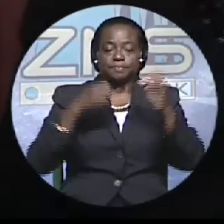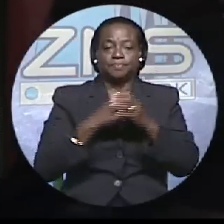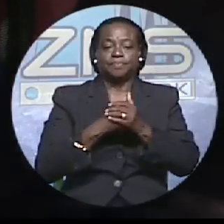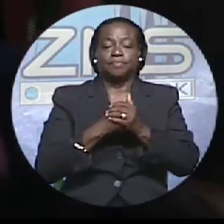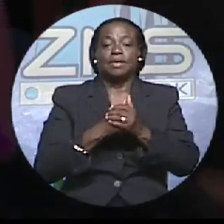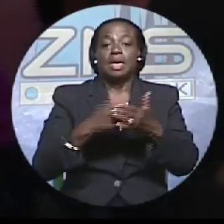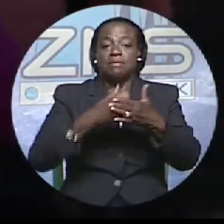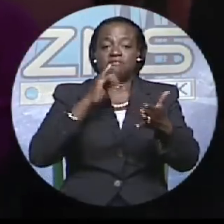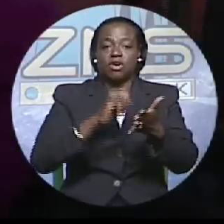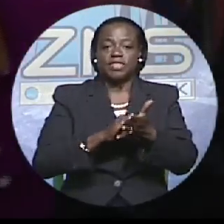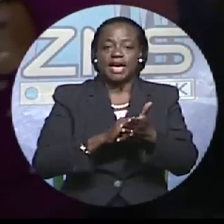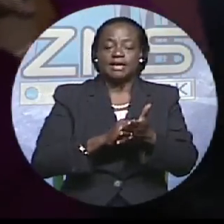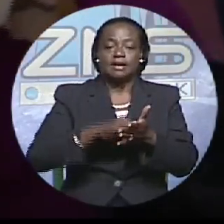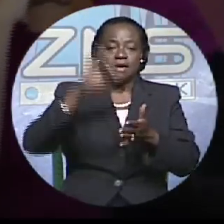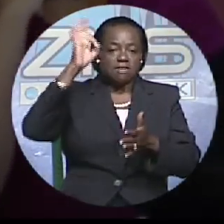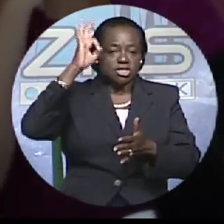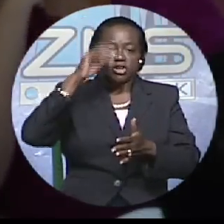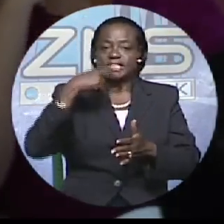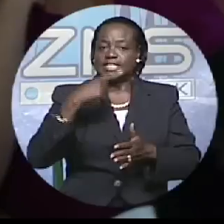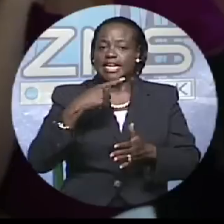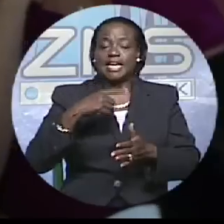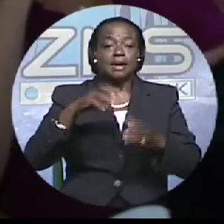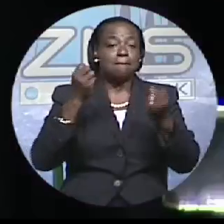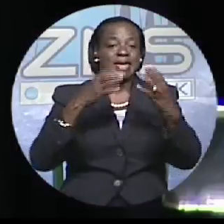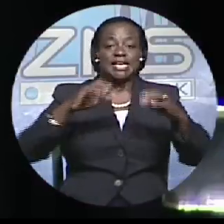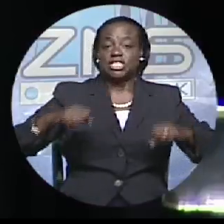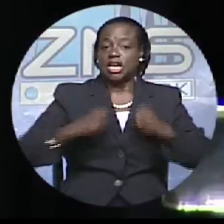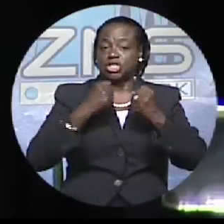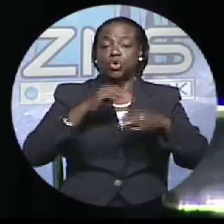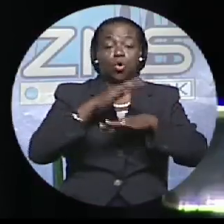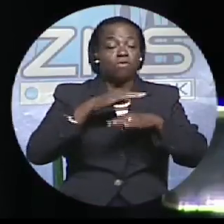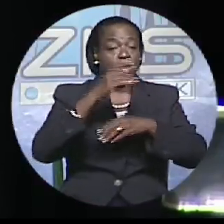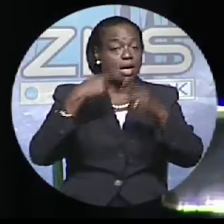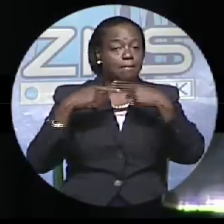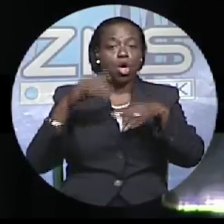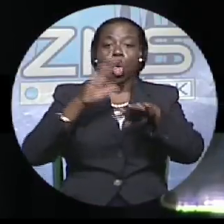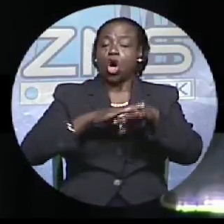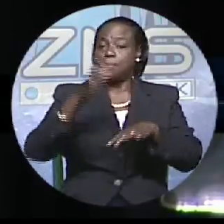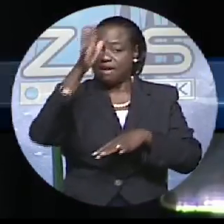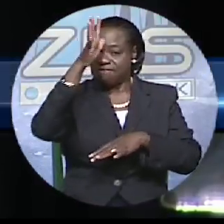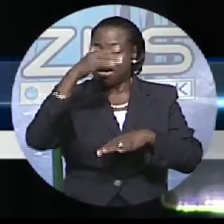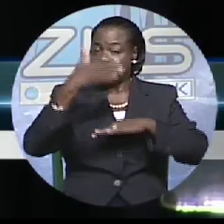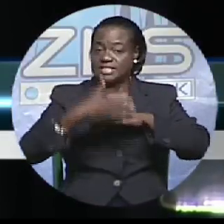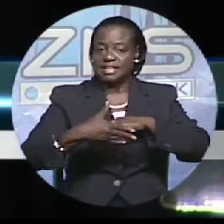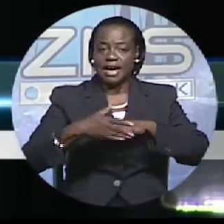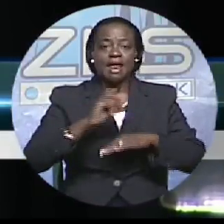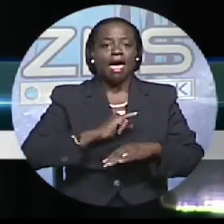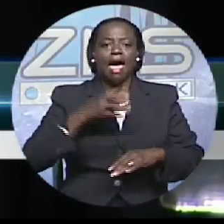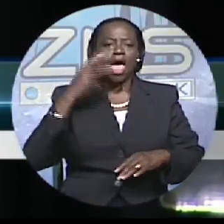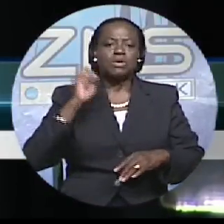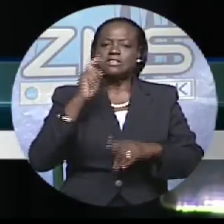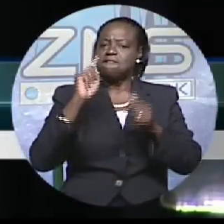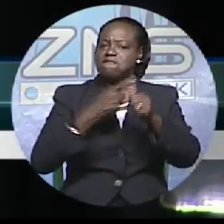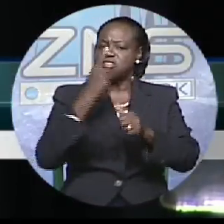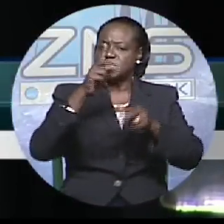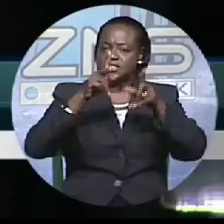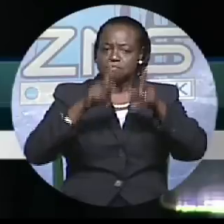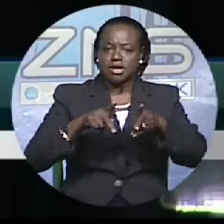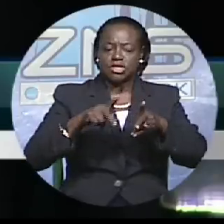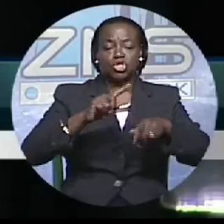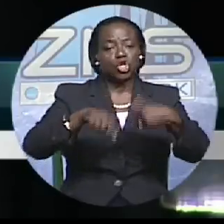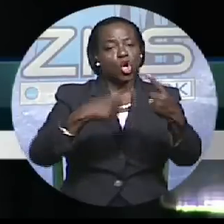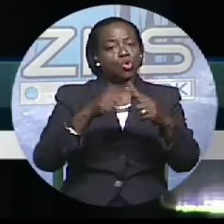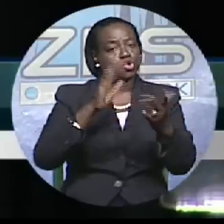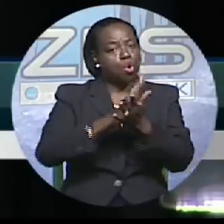however, Fitzgerald said he had many challenges to overcome. On my father's side, I was the first person to go